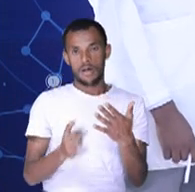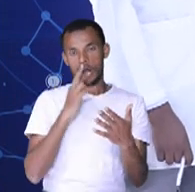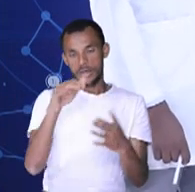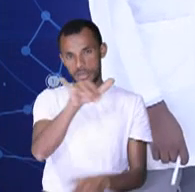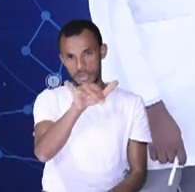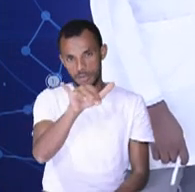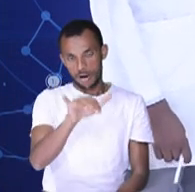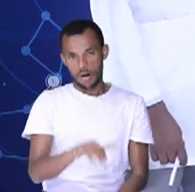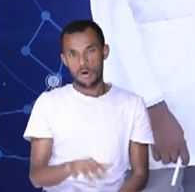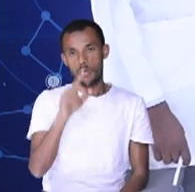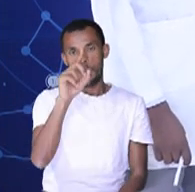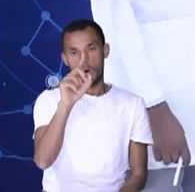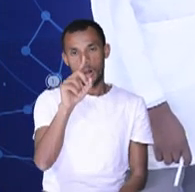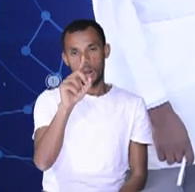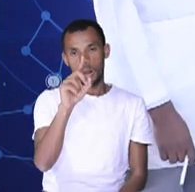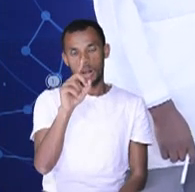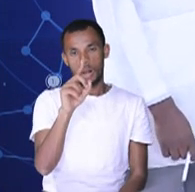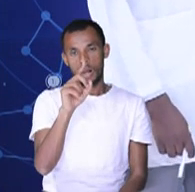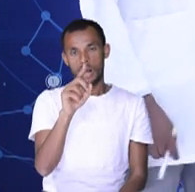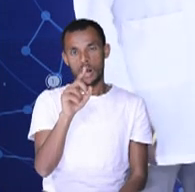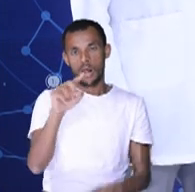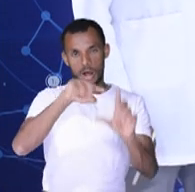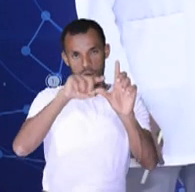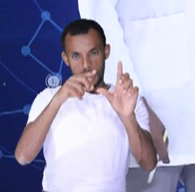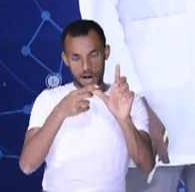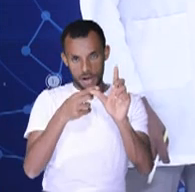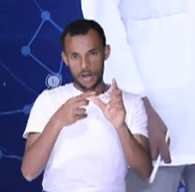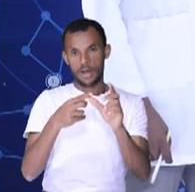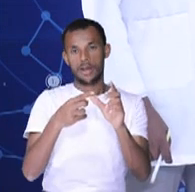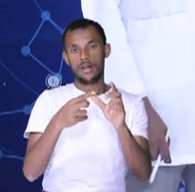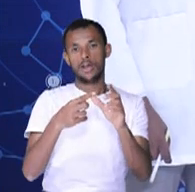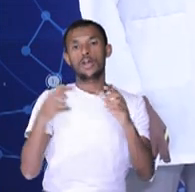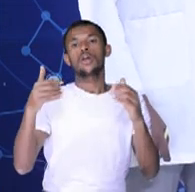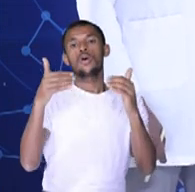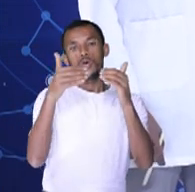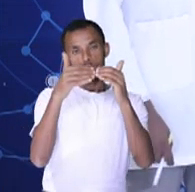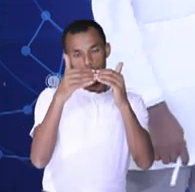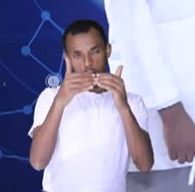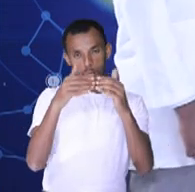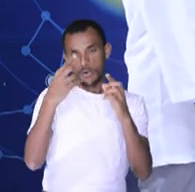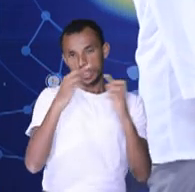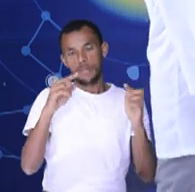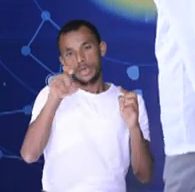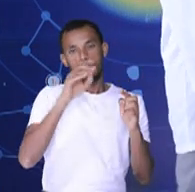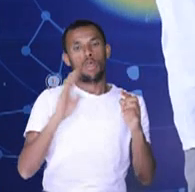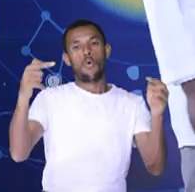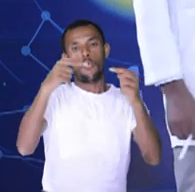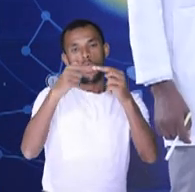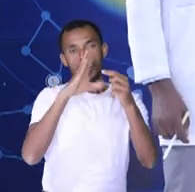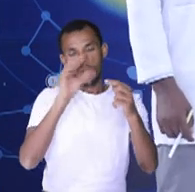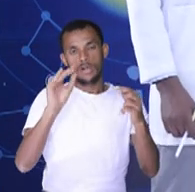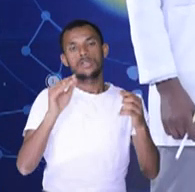are similar, one, angles in corresponding position must be congruent and